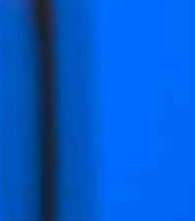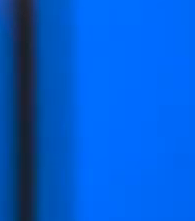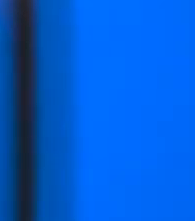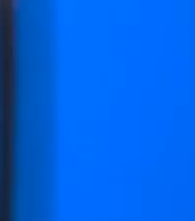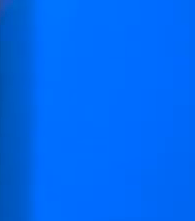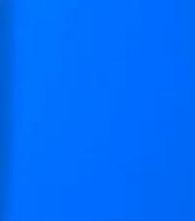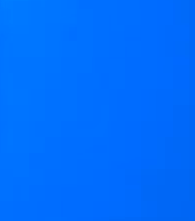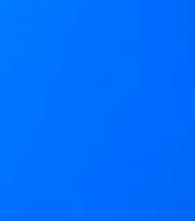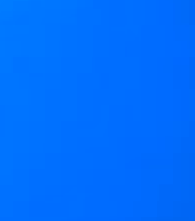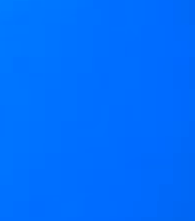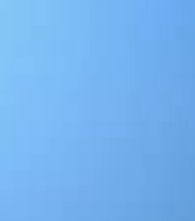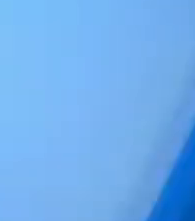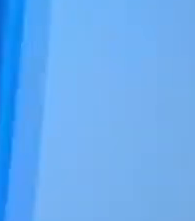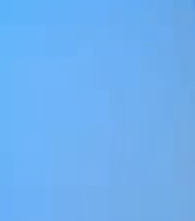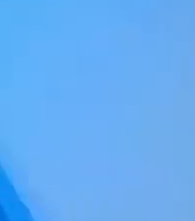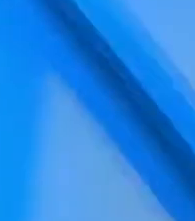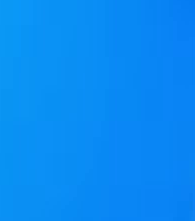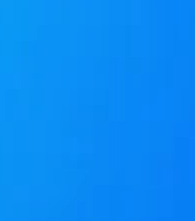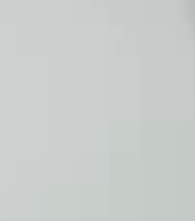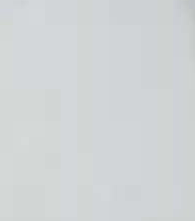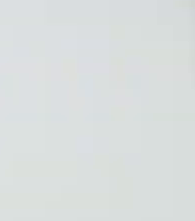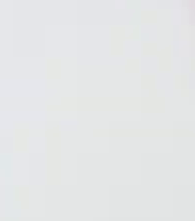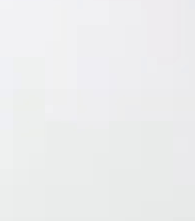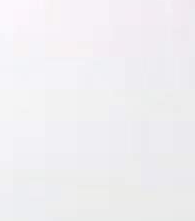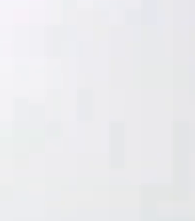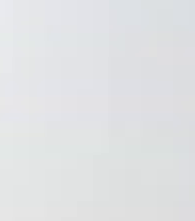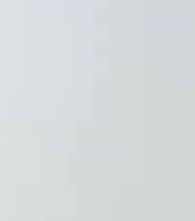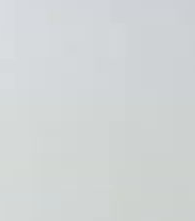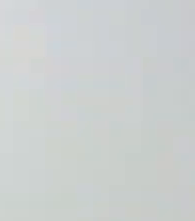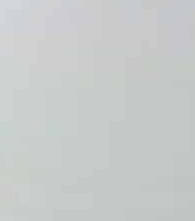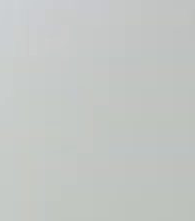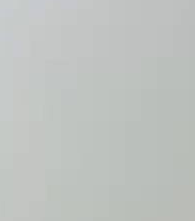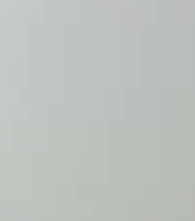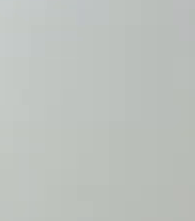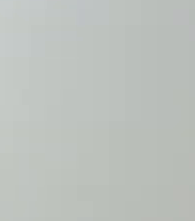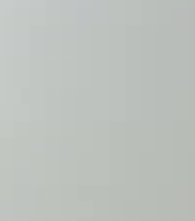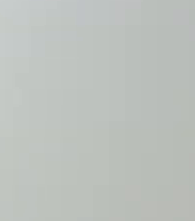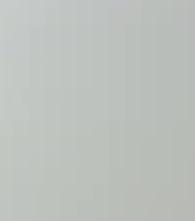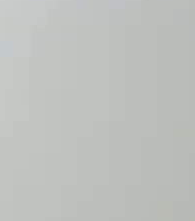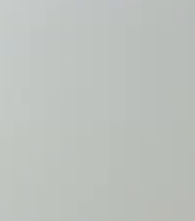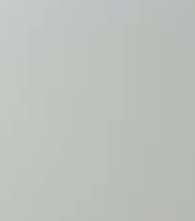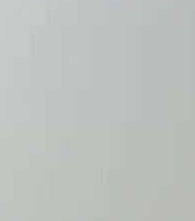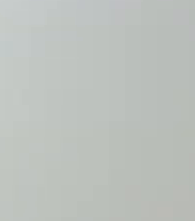ZNS Total Sports is brought to you by 4th Terrace Diagnostic Center.